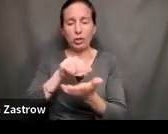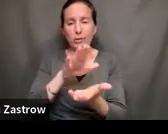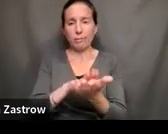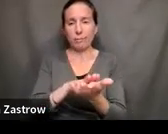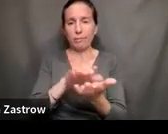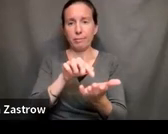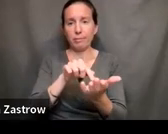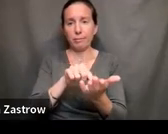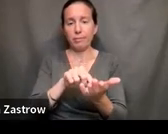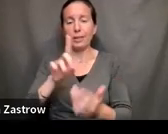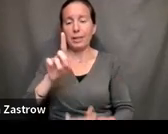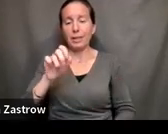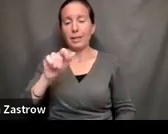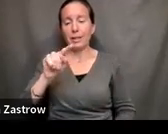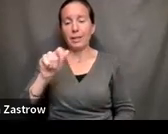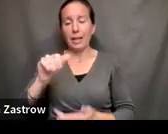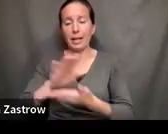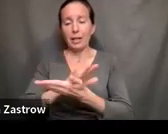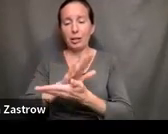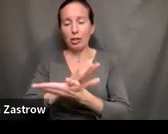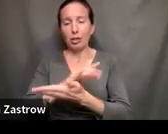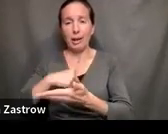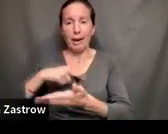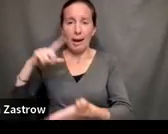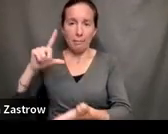my data sheets so that I could see